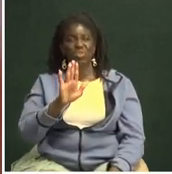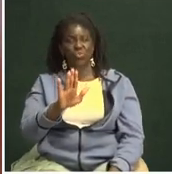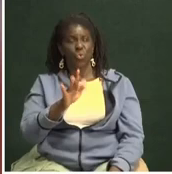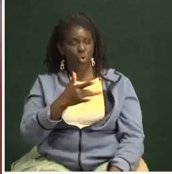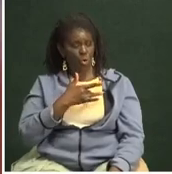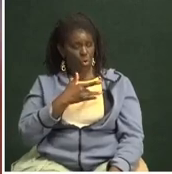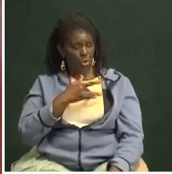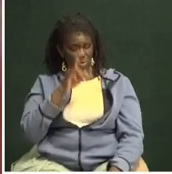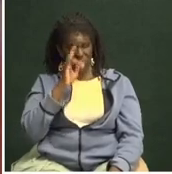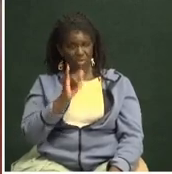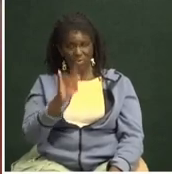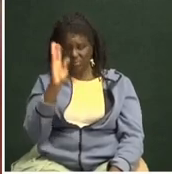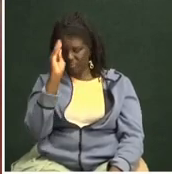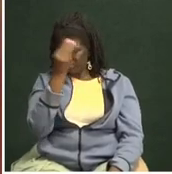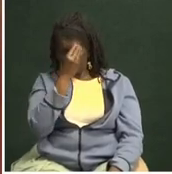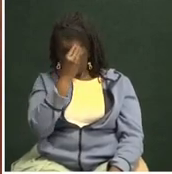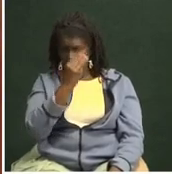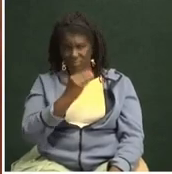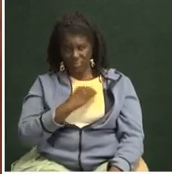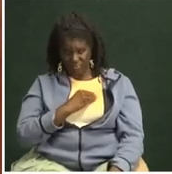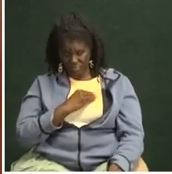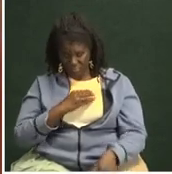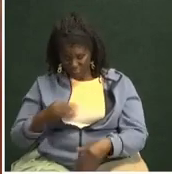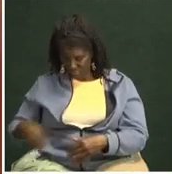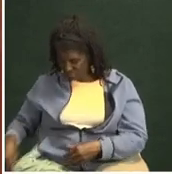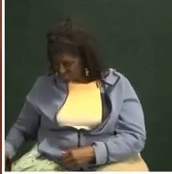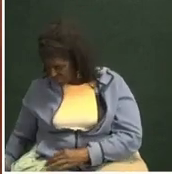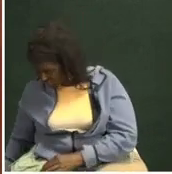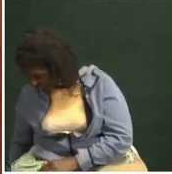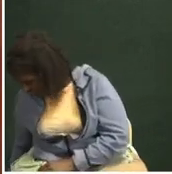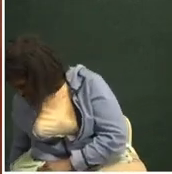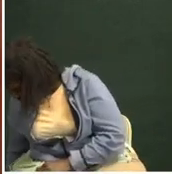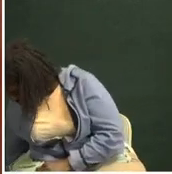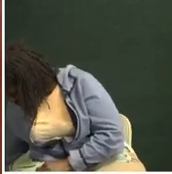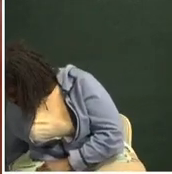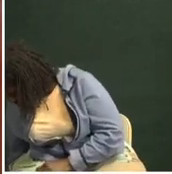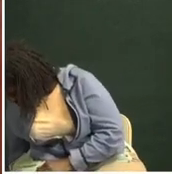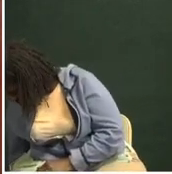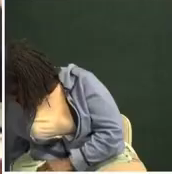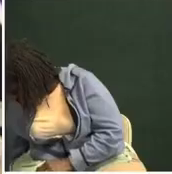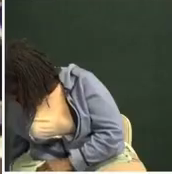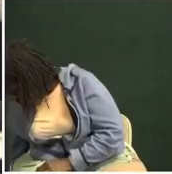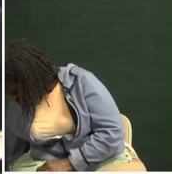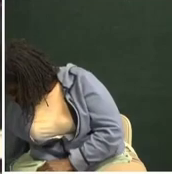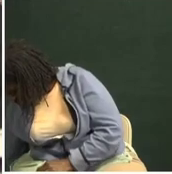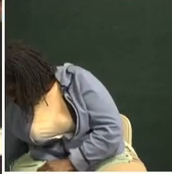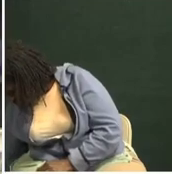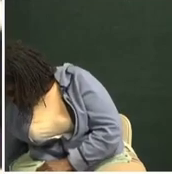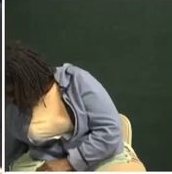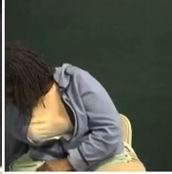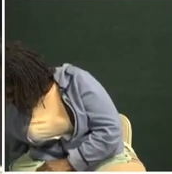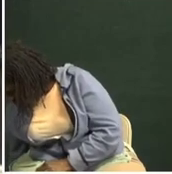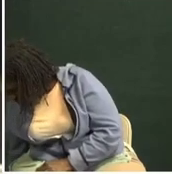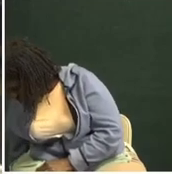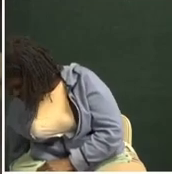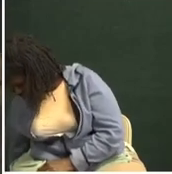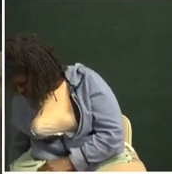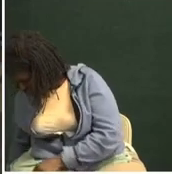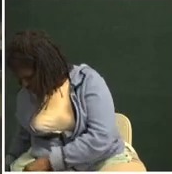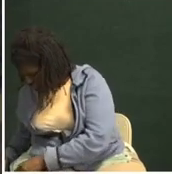forever. Move your tassel from your head to your heart, from your right to your left.